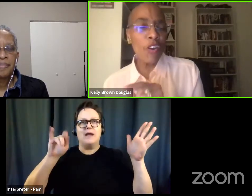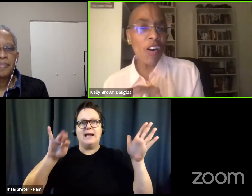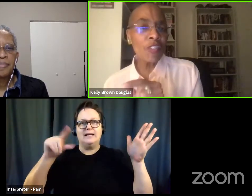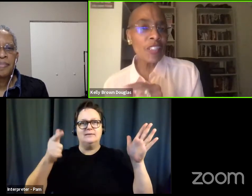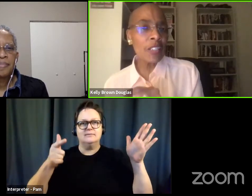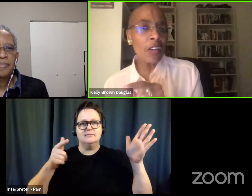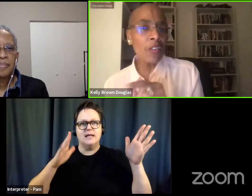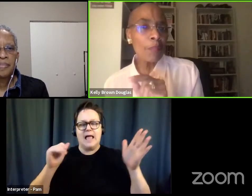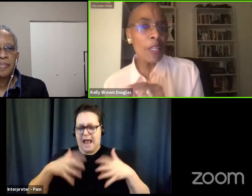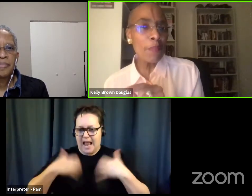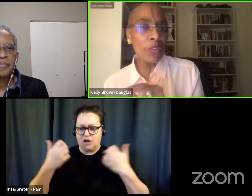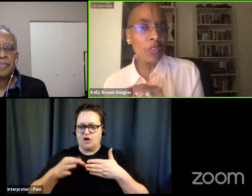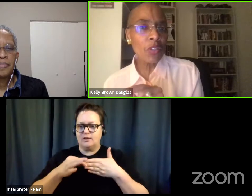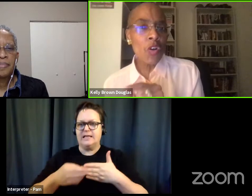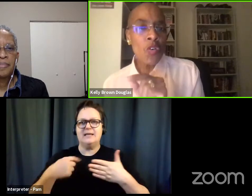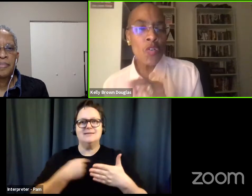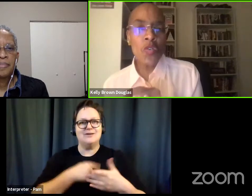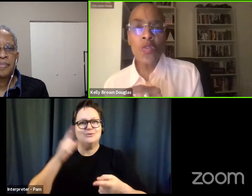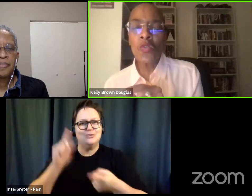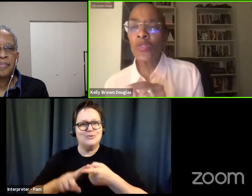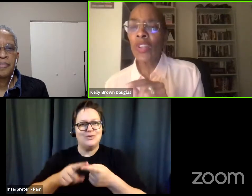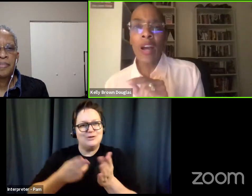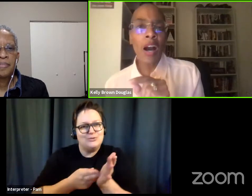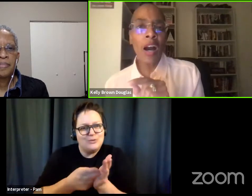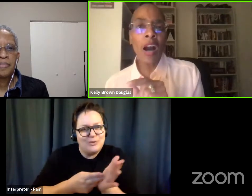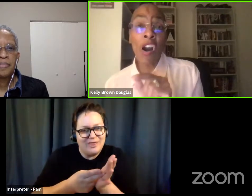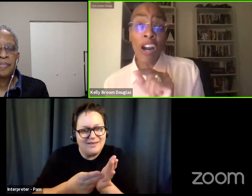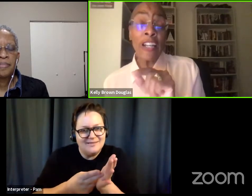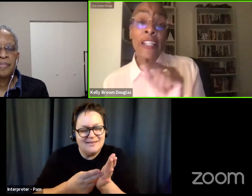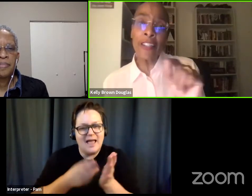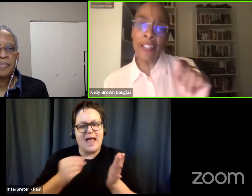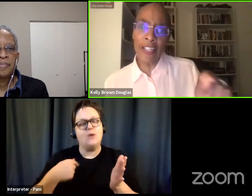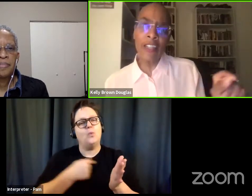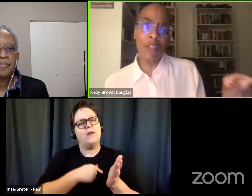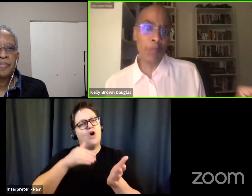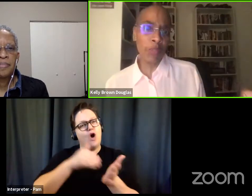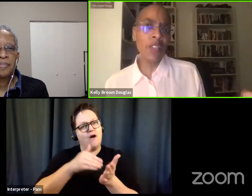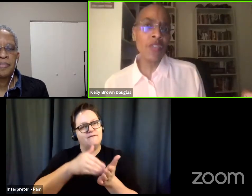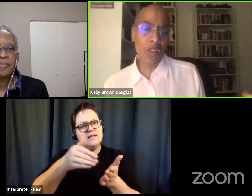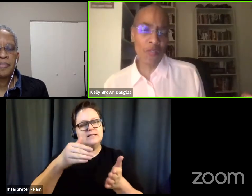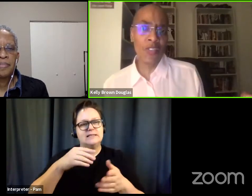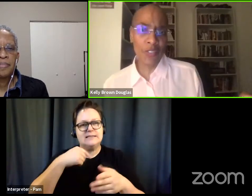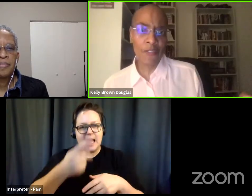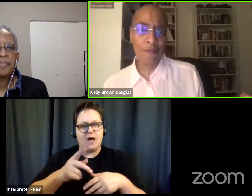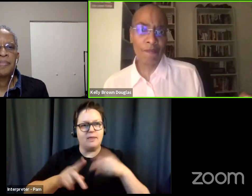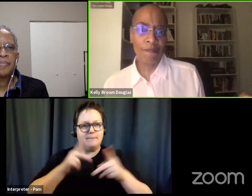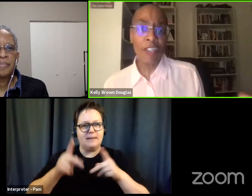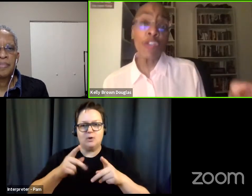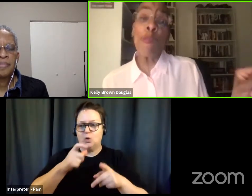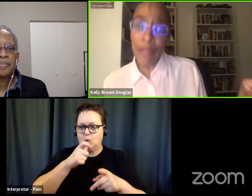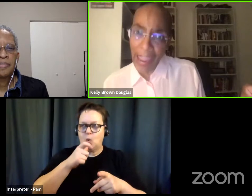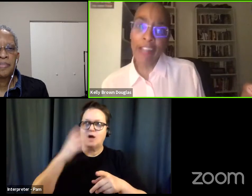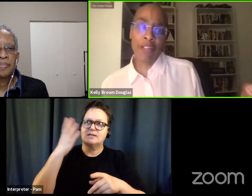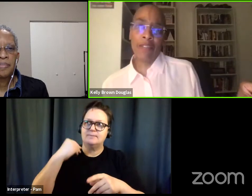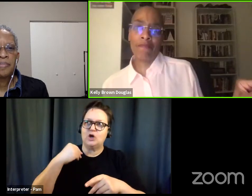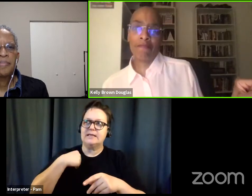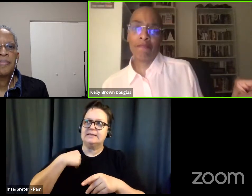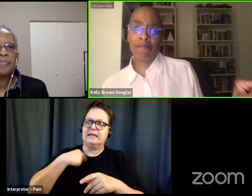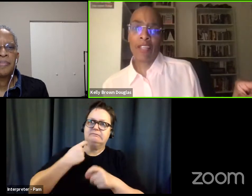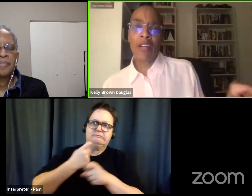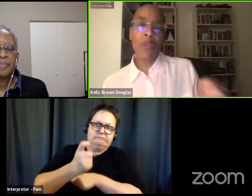And we often tell the people who are under the knee of the police officer, don't be